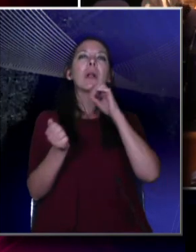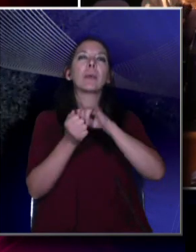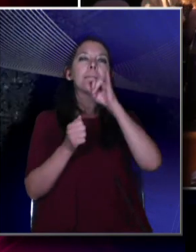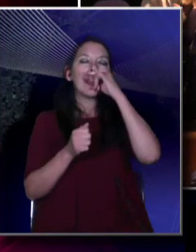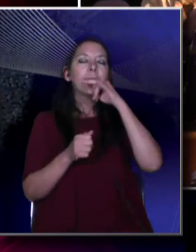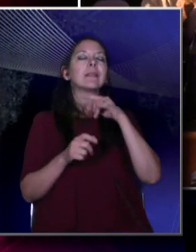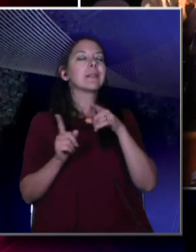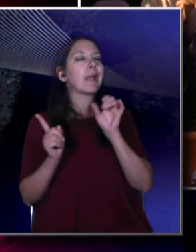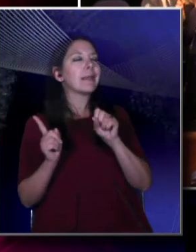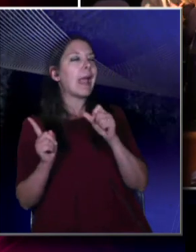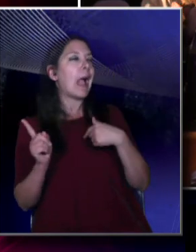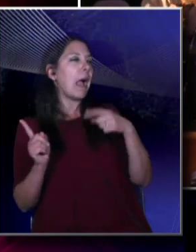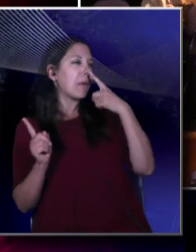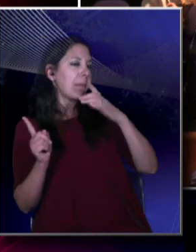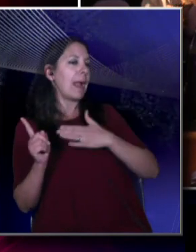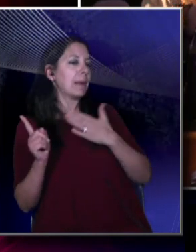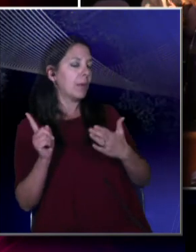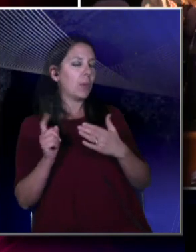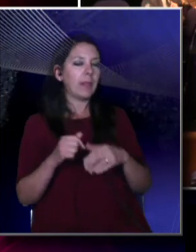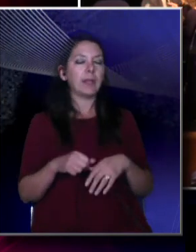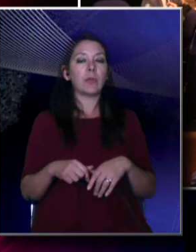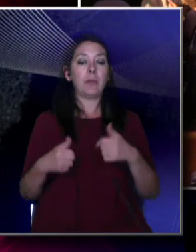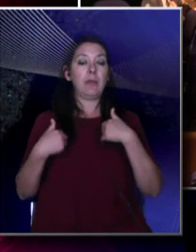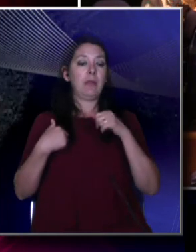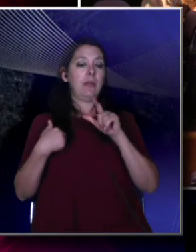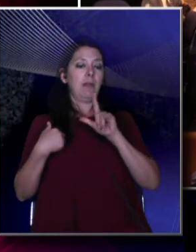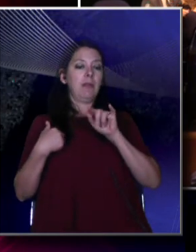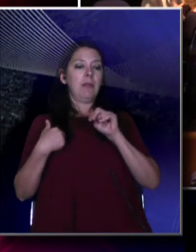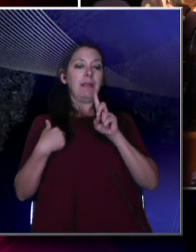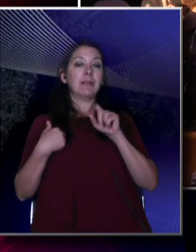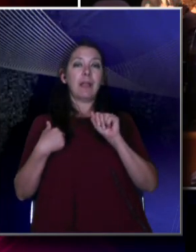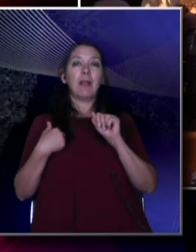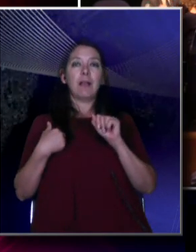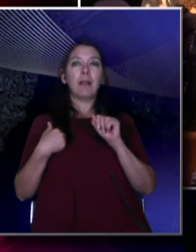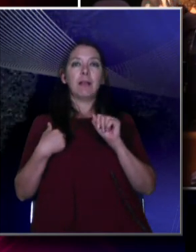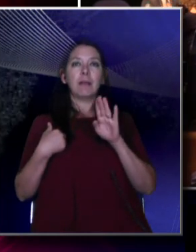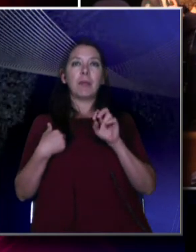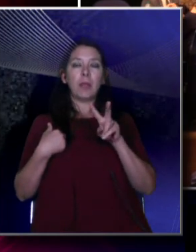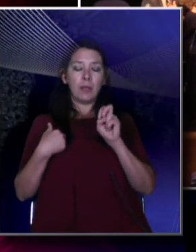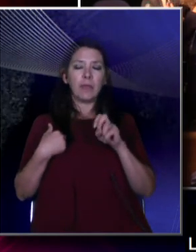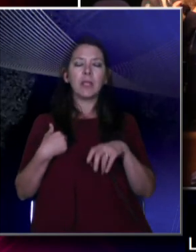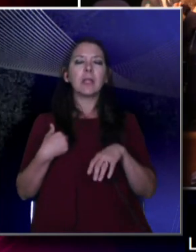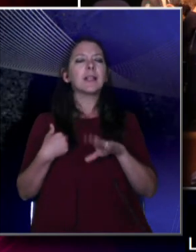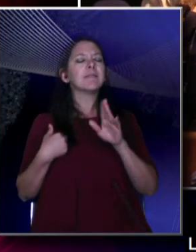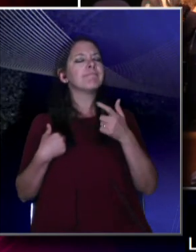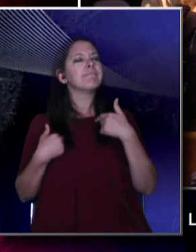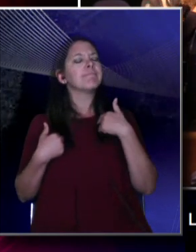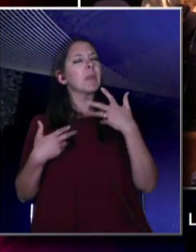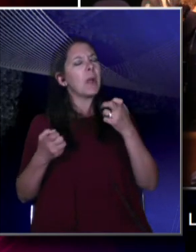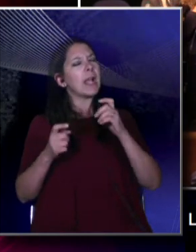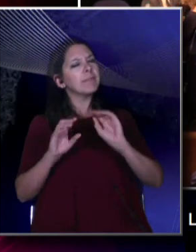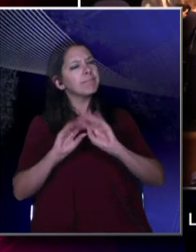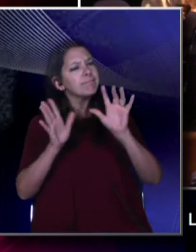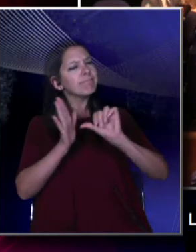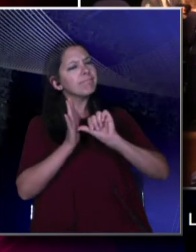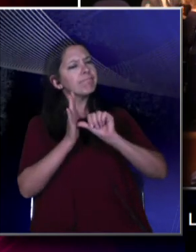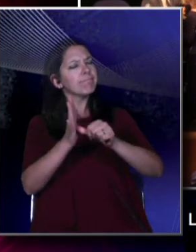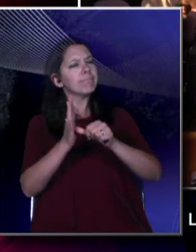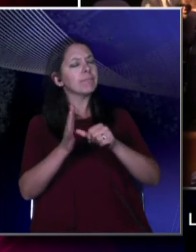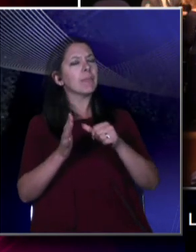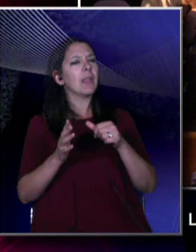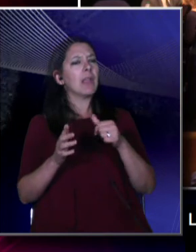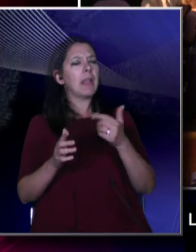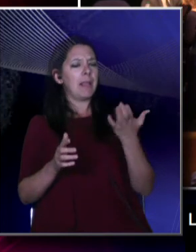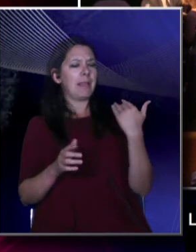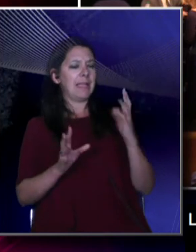meeting. This is Linda. I just want to emphasize, at the last meeting, I felt